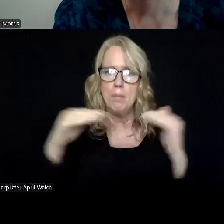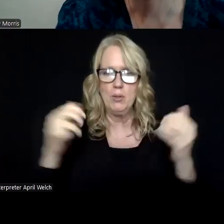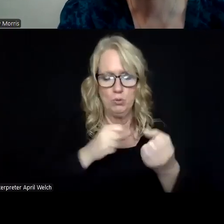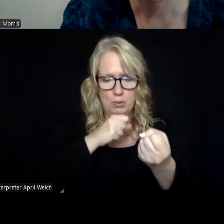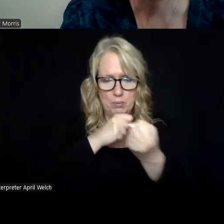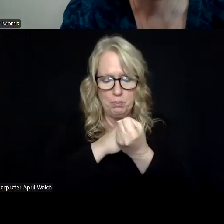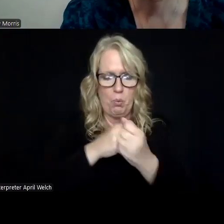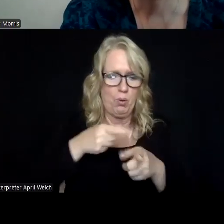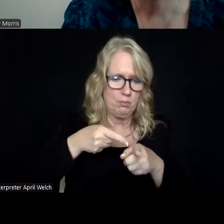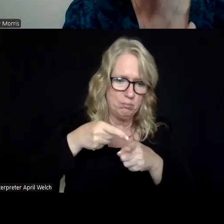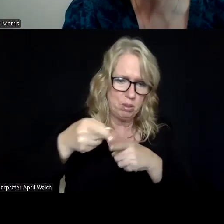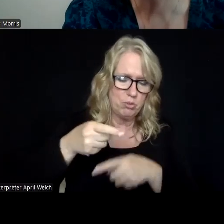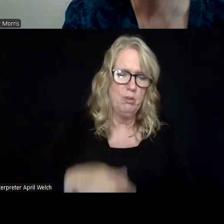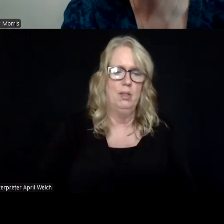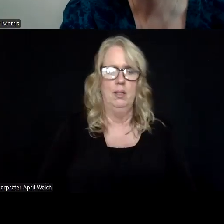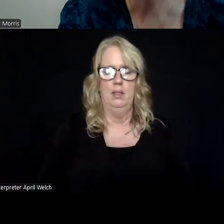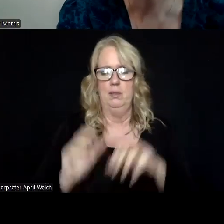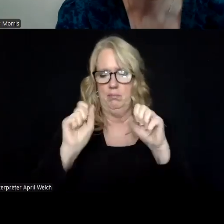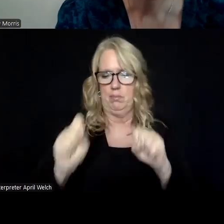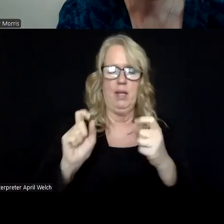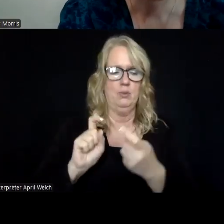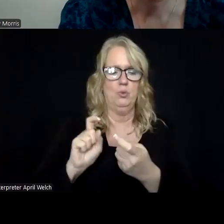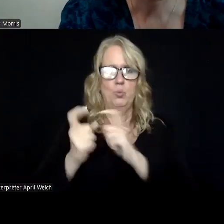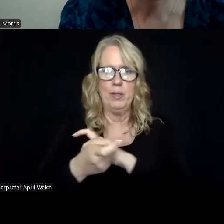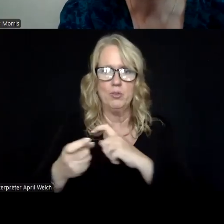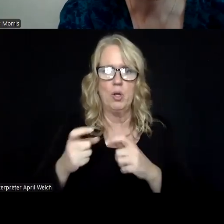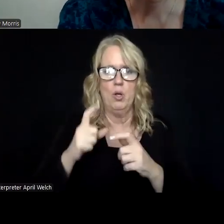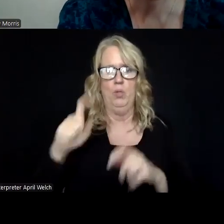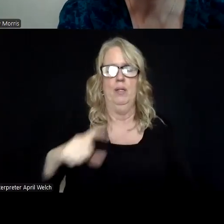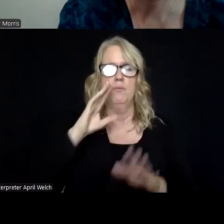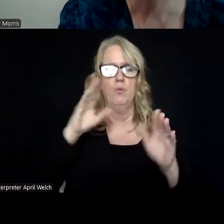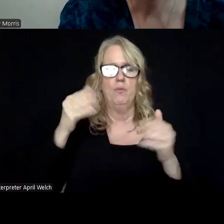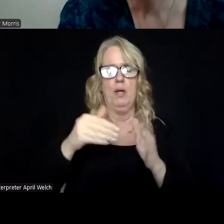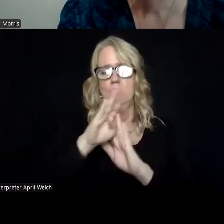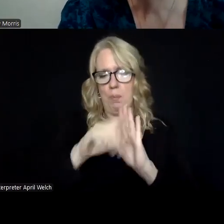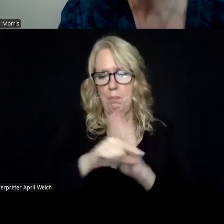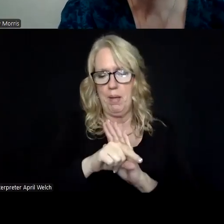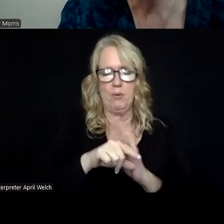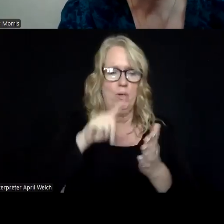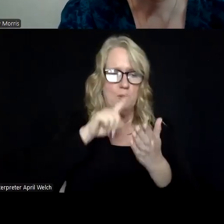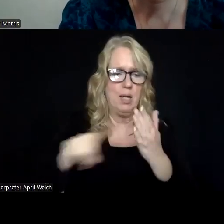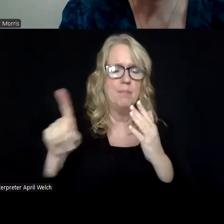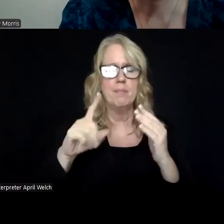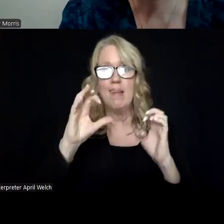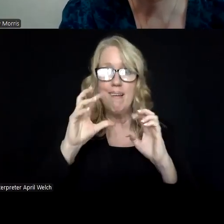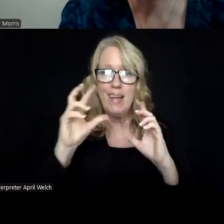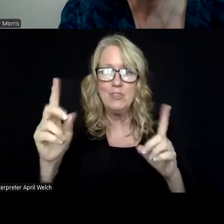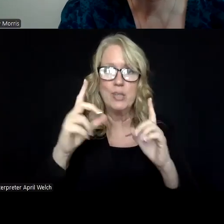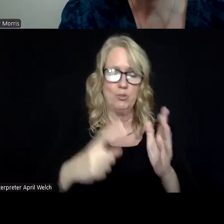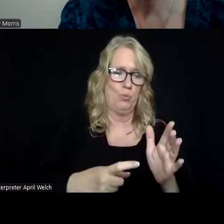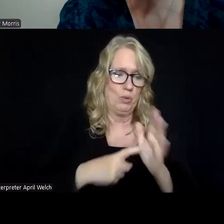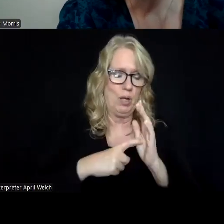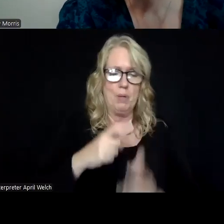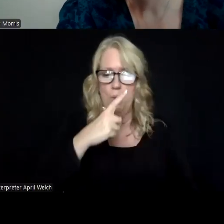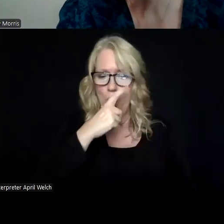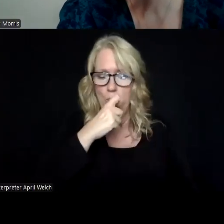specialists. And can we switch up what we really need to be focusing on for background checks? Educational requirements. There's jobs that